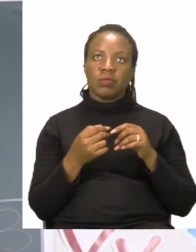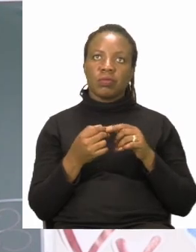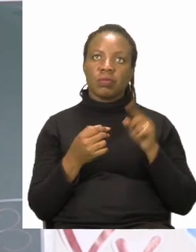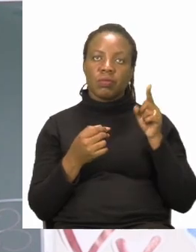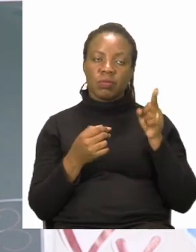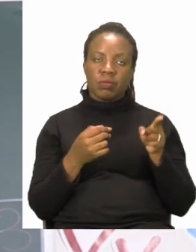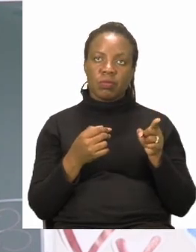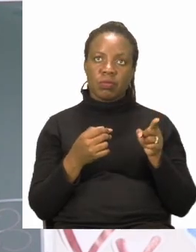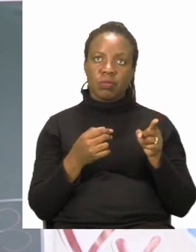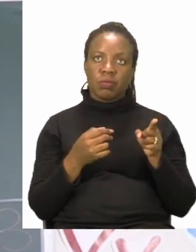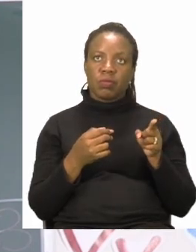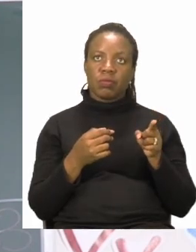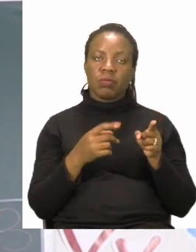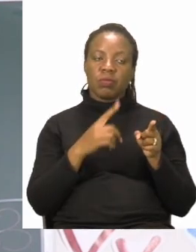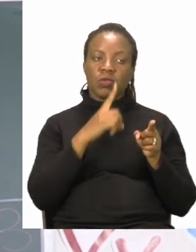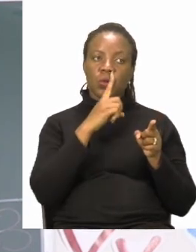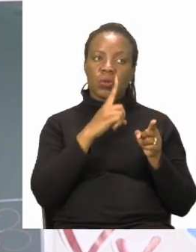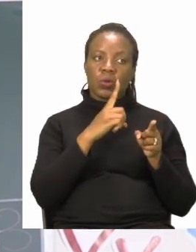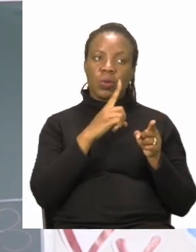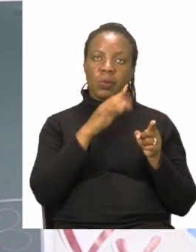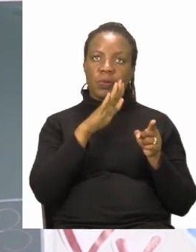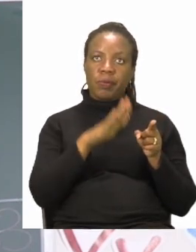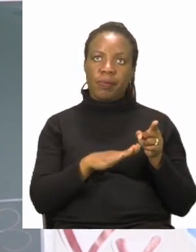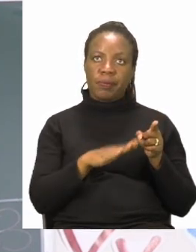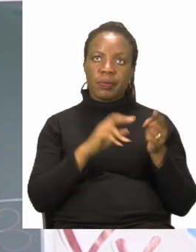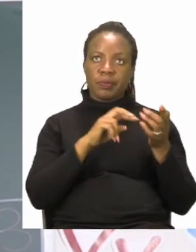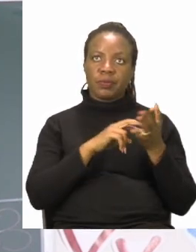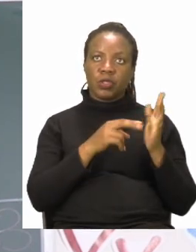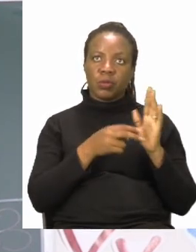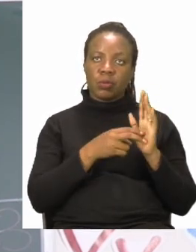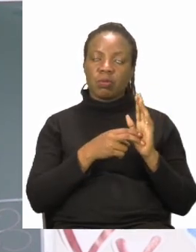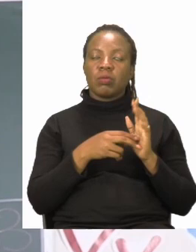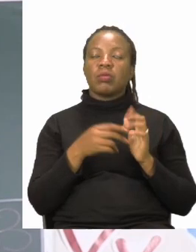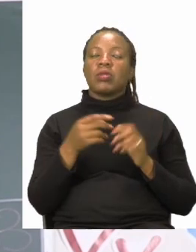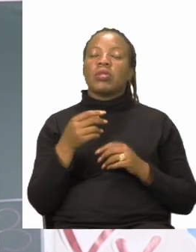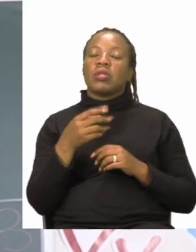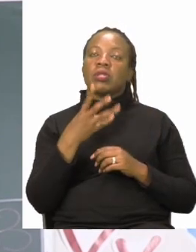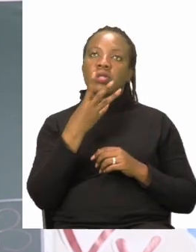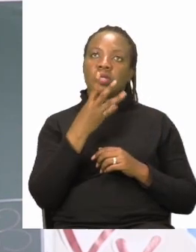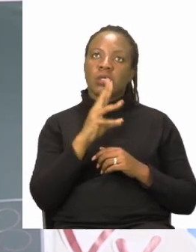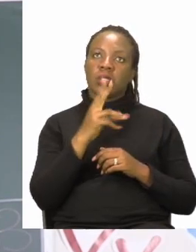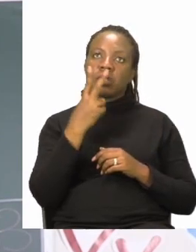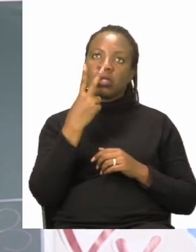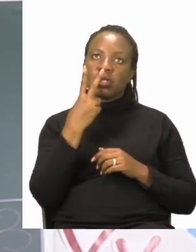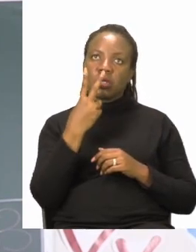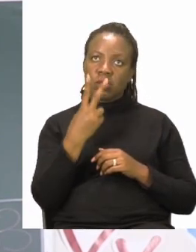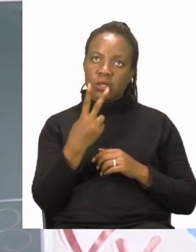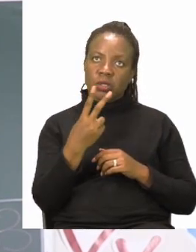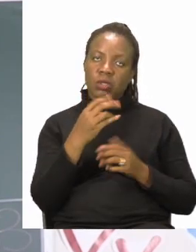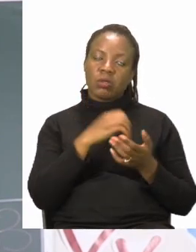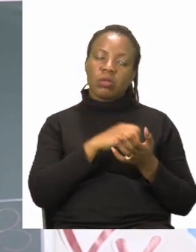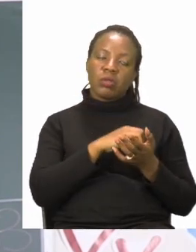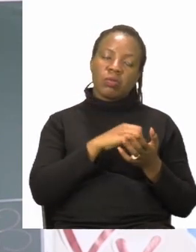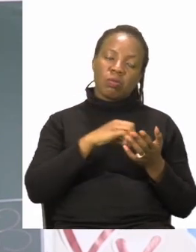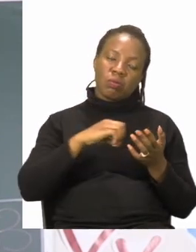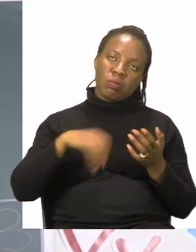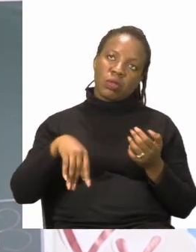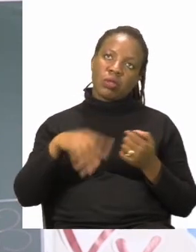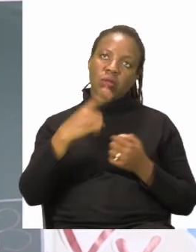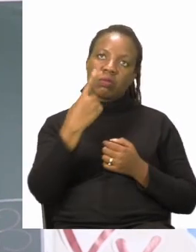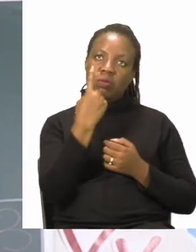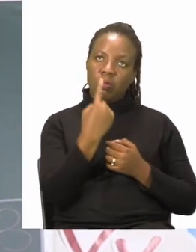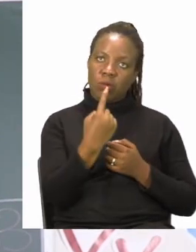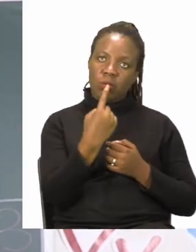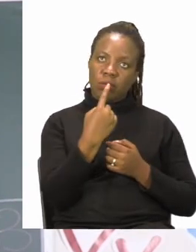have 1 less and 1 more, meaning 62